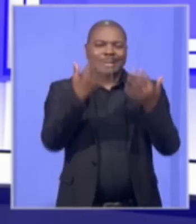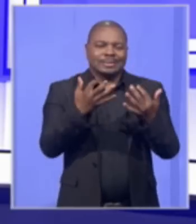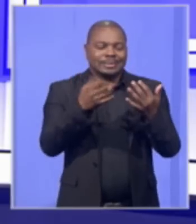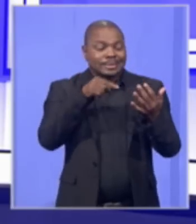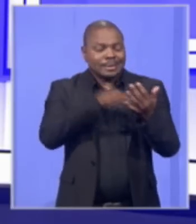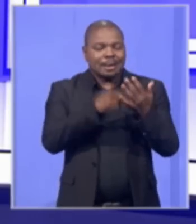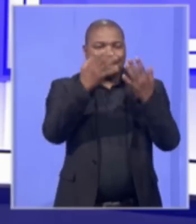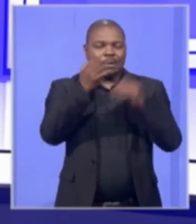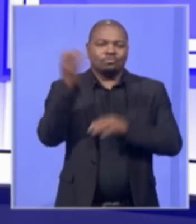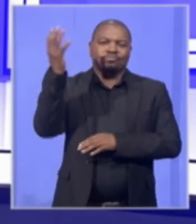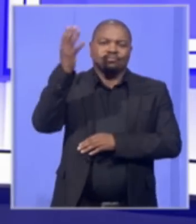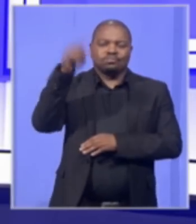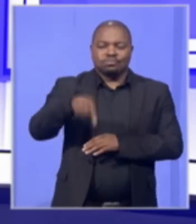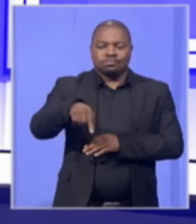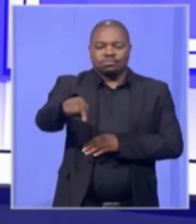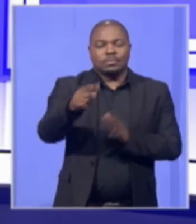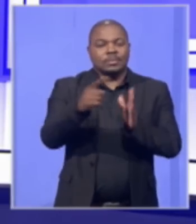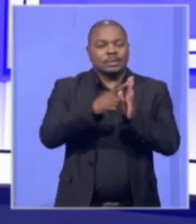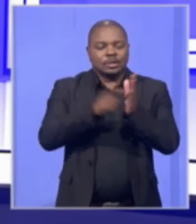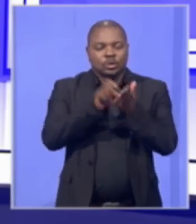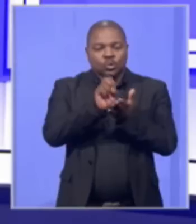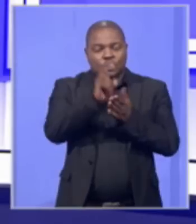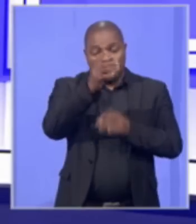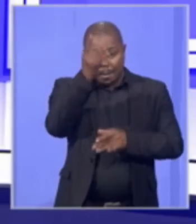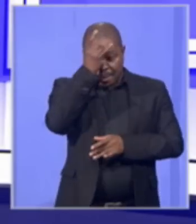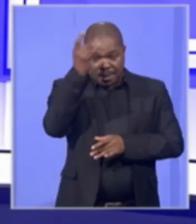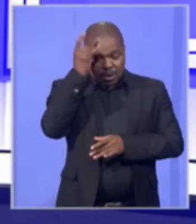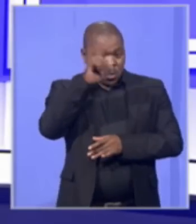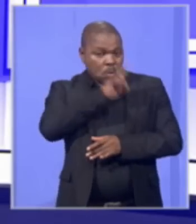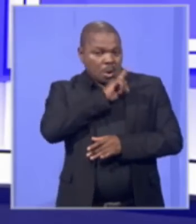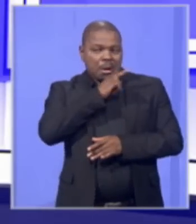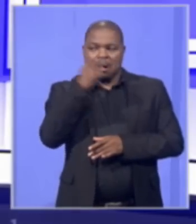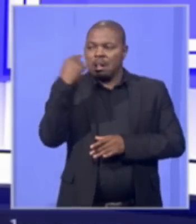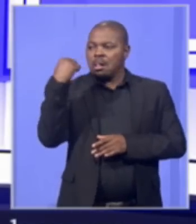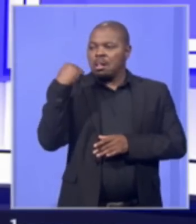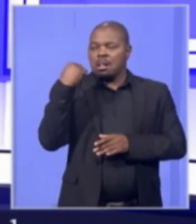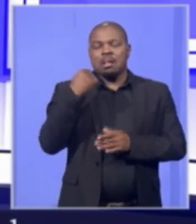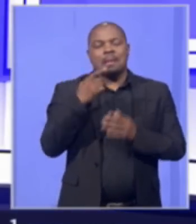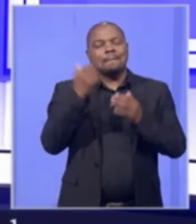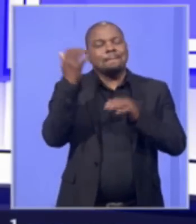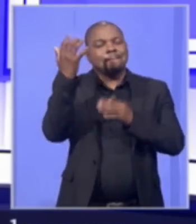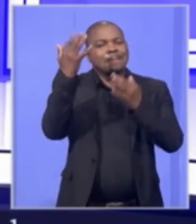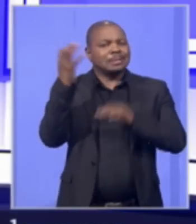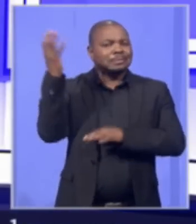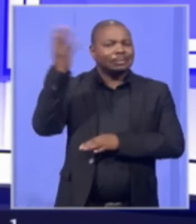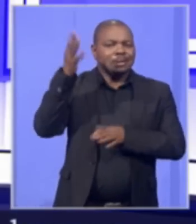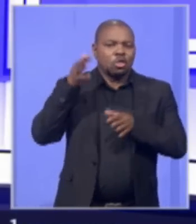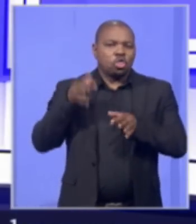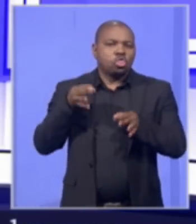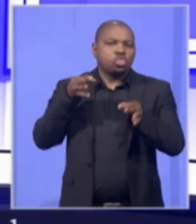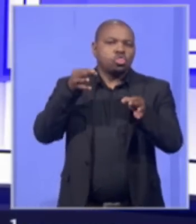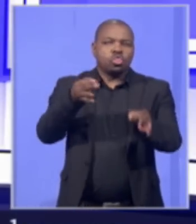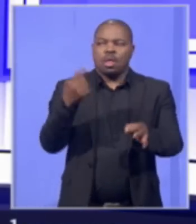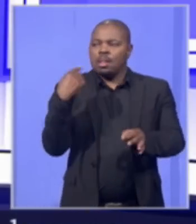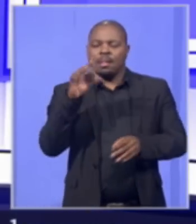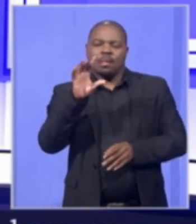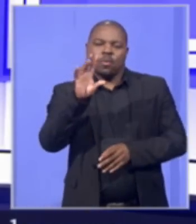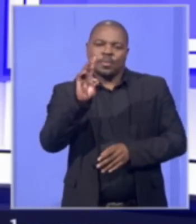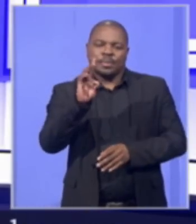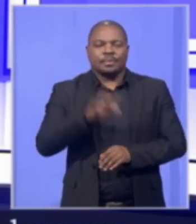go phasaladiwa mopitle a 12 seno go latela go busediwa morago ga puo ya thebolelo ya tekanyetsokabo ka